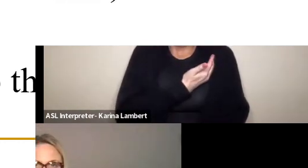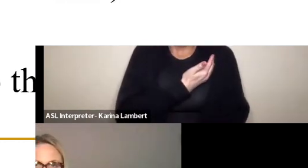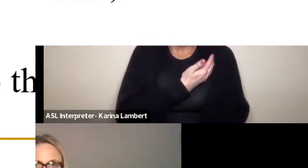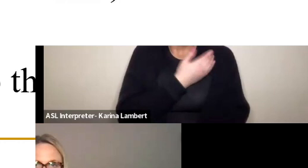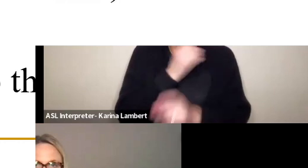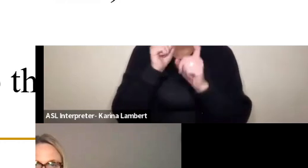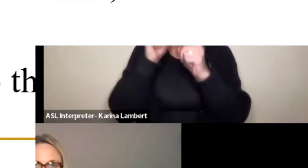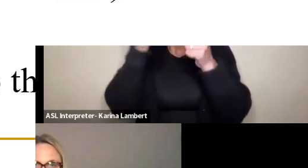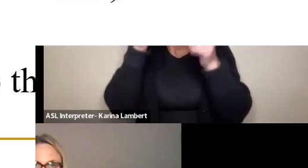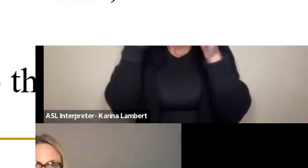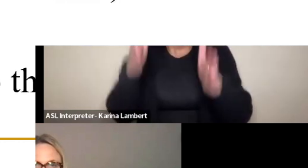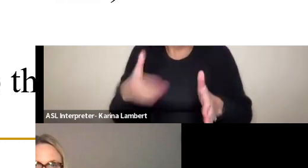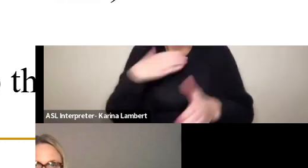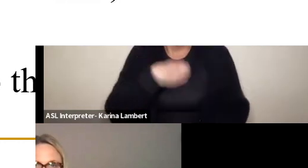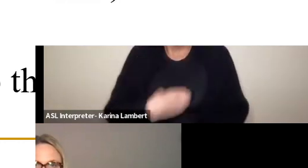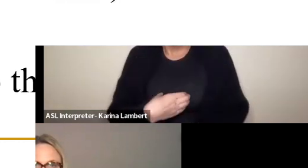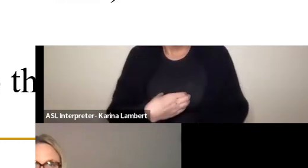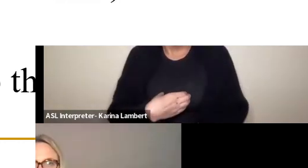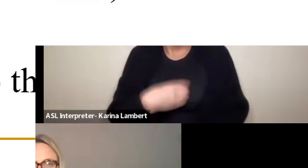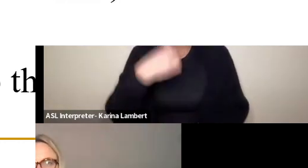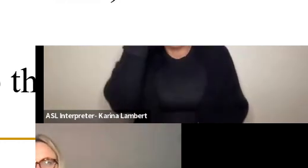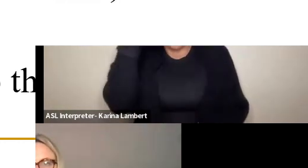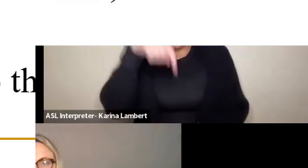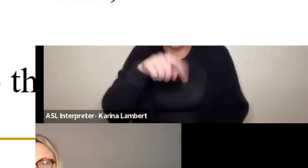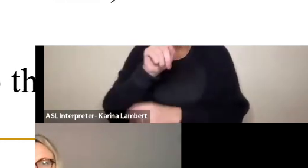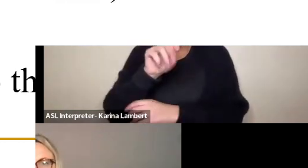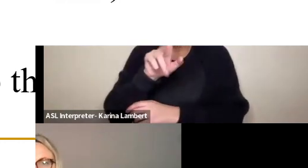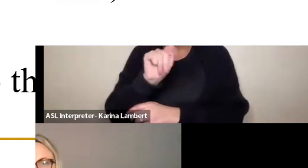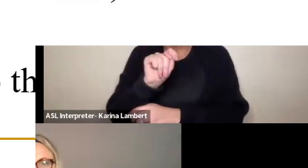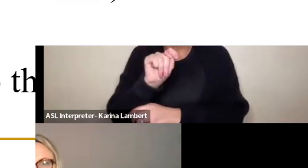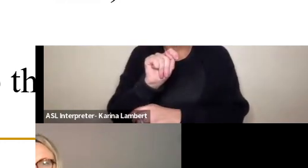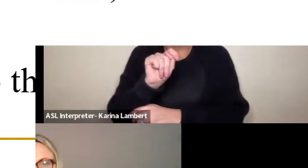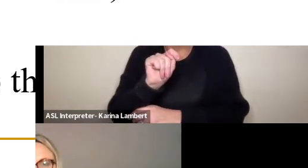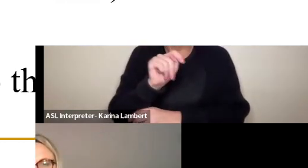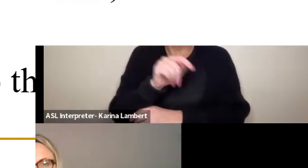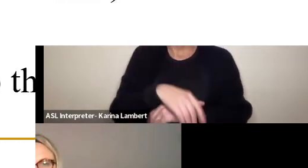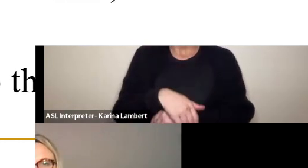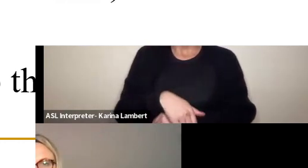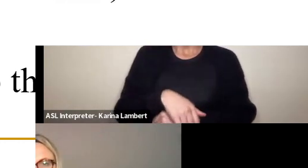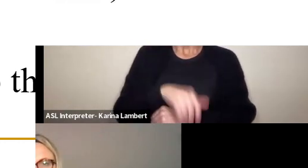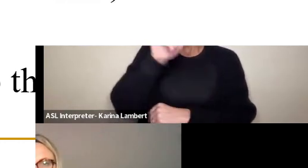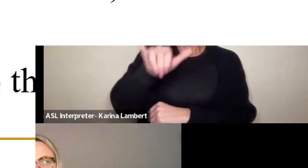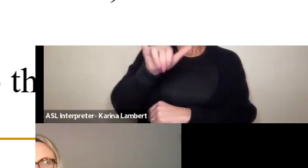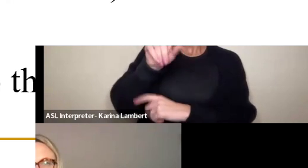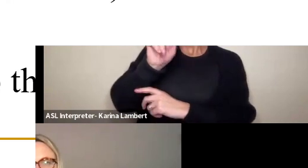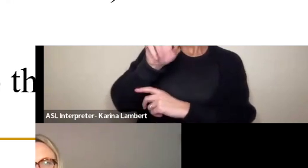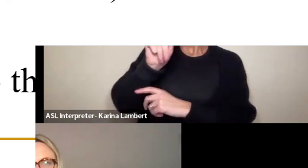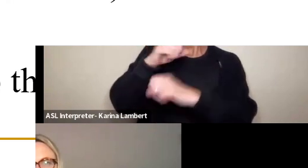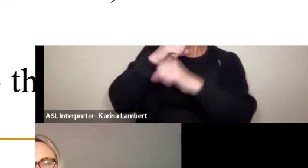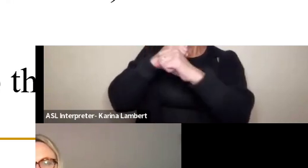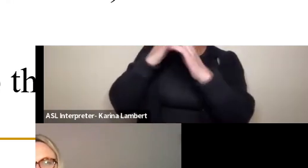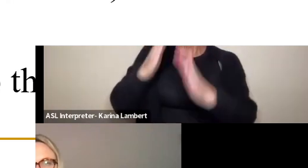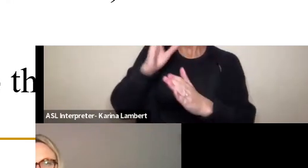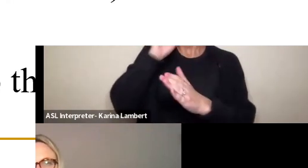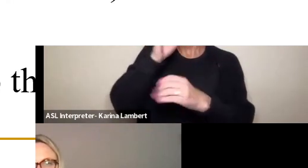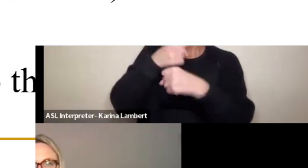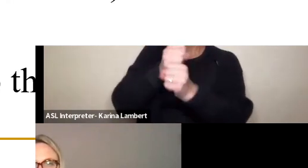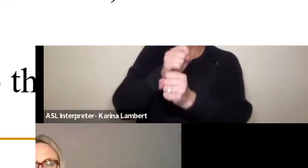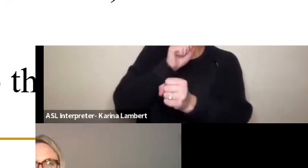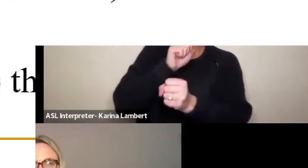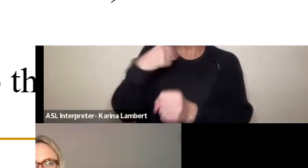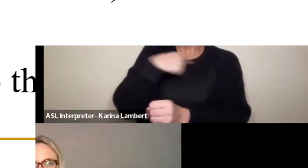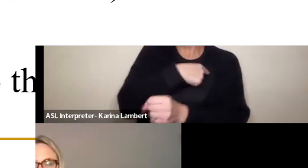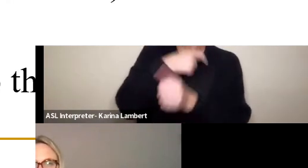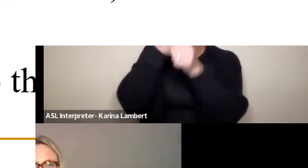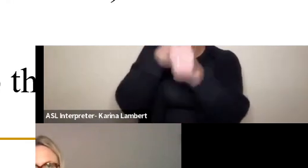or the grantor's wishes for this trust to be used. So that trust protector is going to make sure that we're adhering